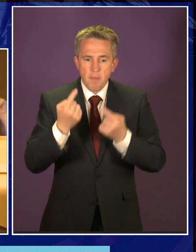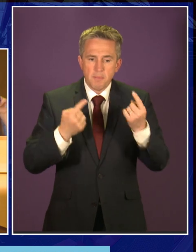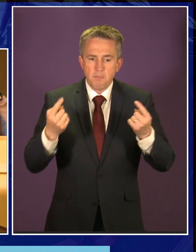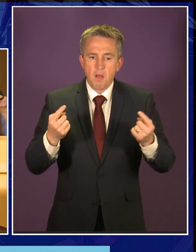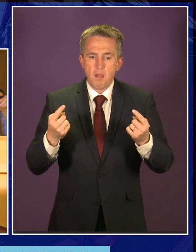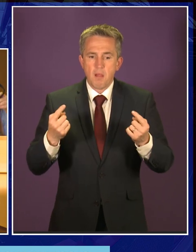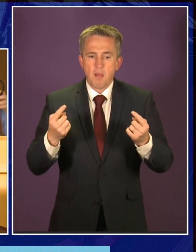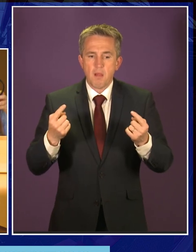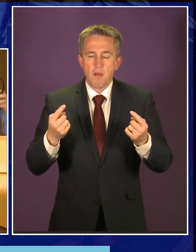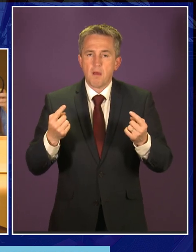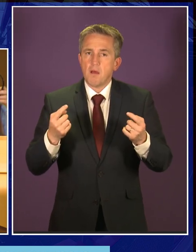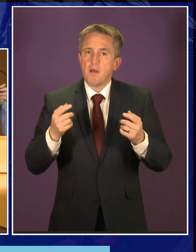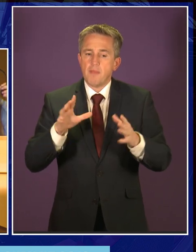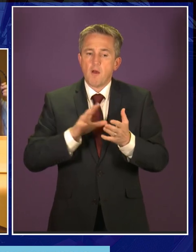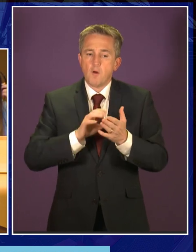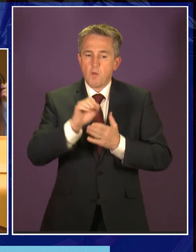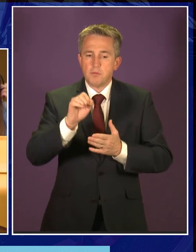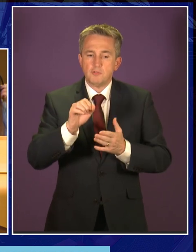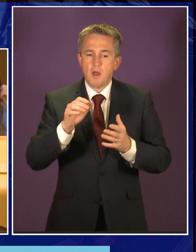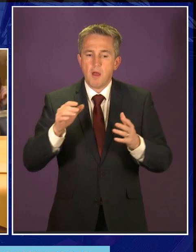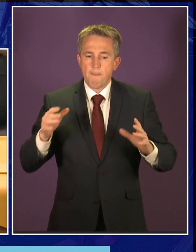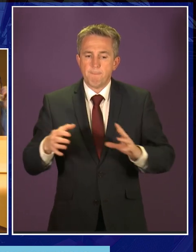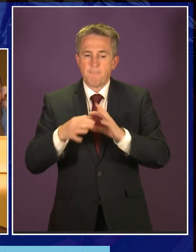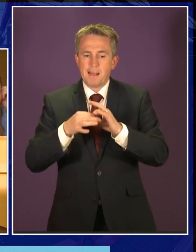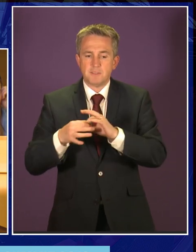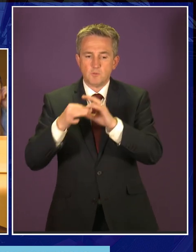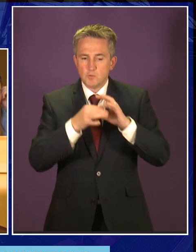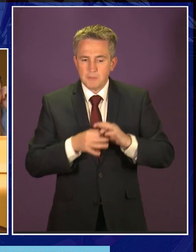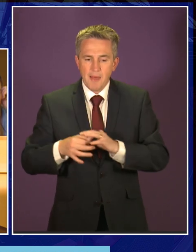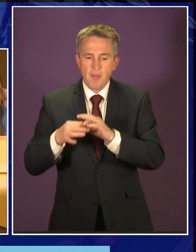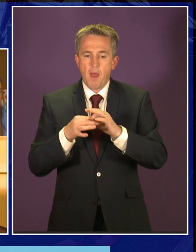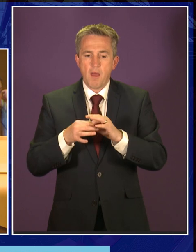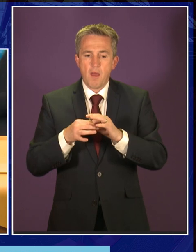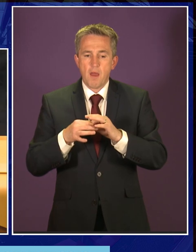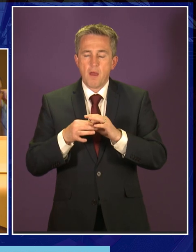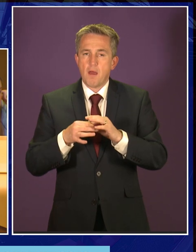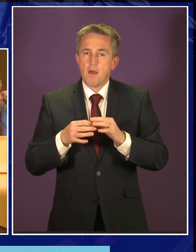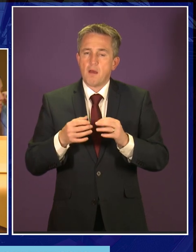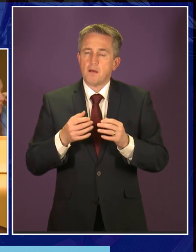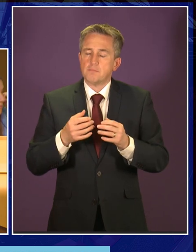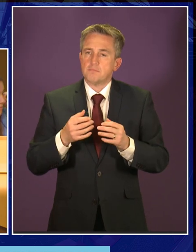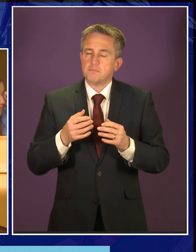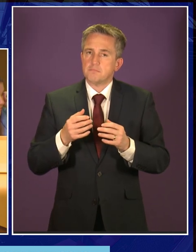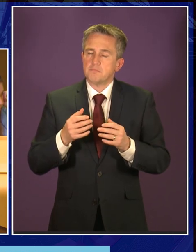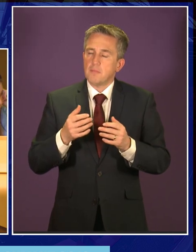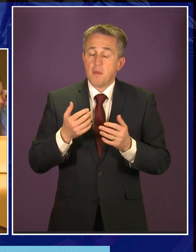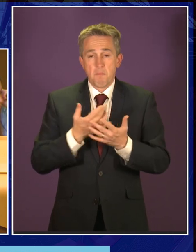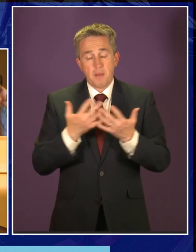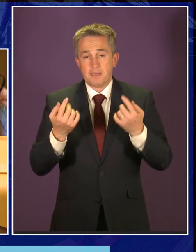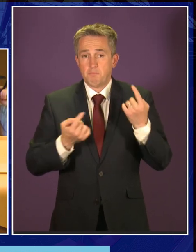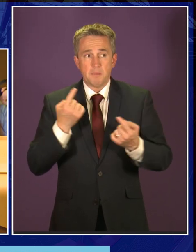culture as the tie that binds humanity together. The acceptance that humanity has experienced human